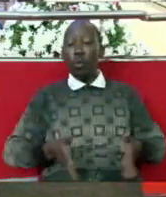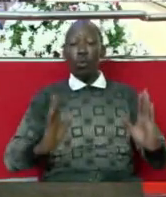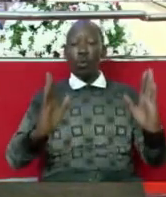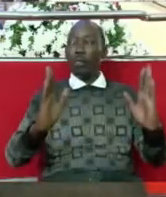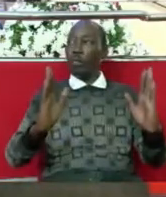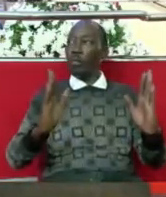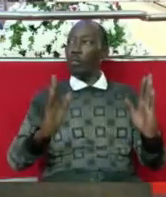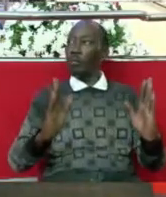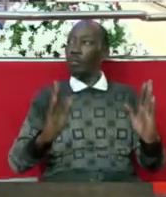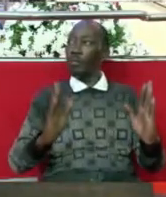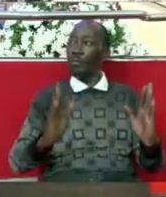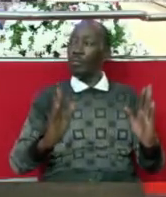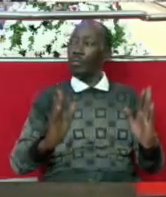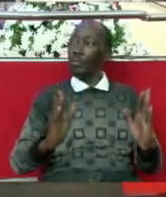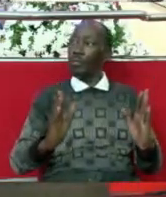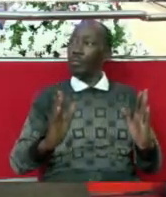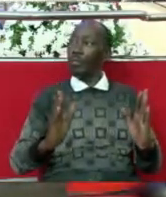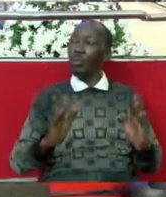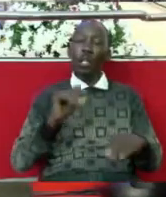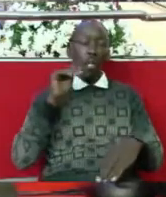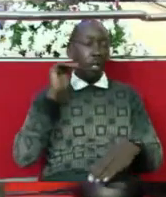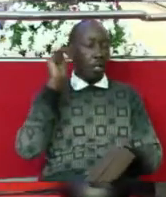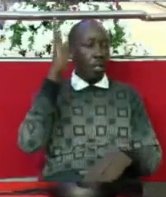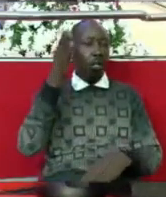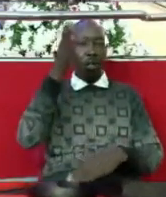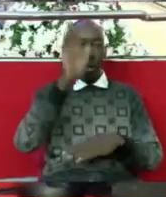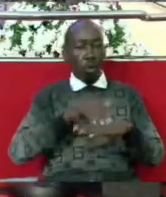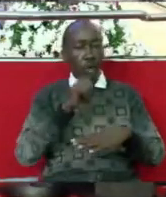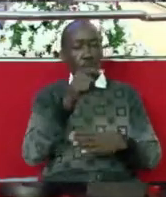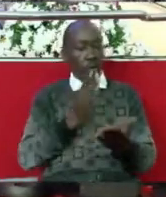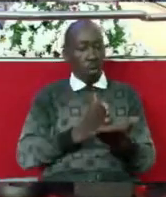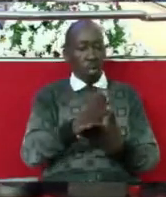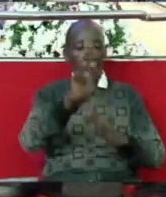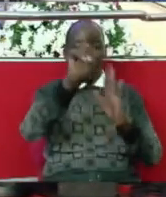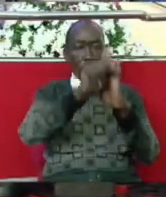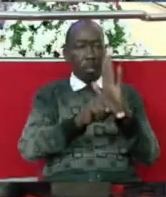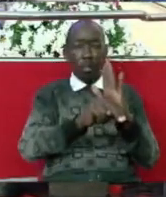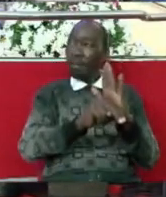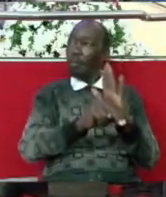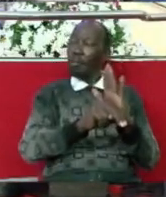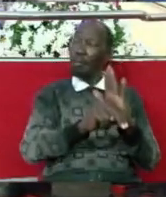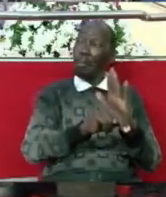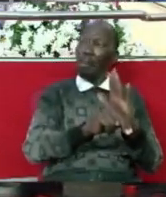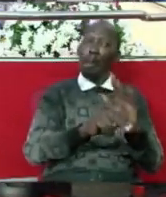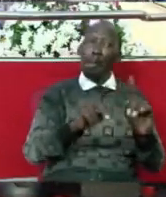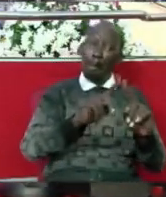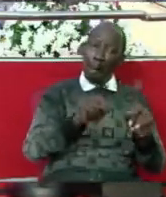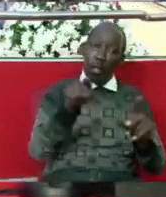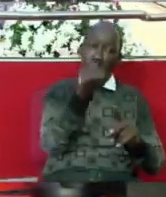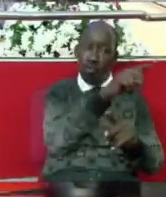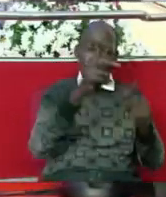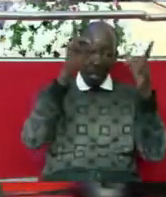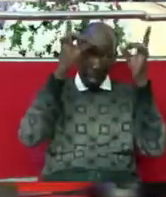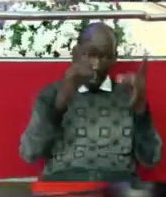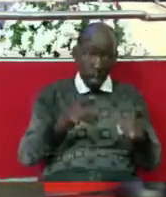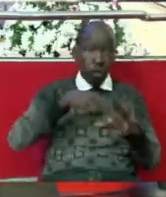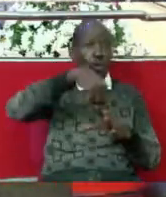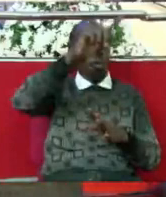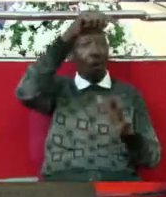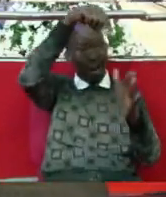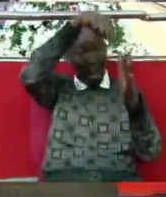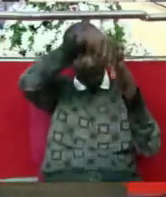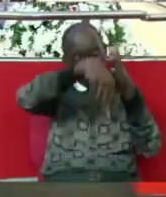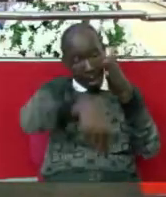njia ambayo ni ingine. He called you unto righteousness. Alikuita kwenye utakatifu. But you've decided to go down to